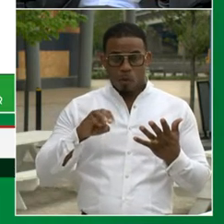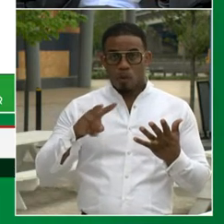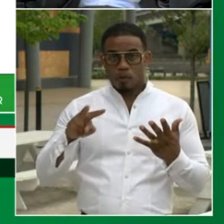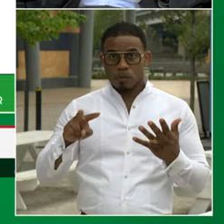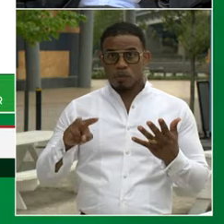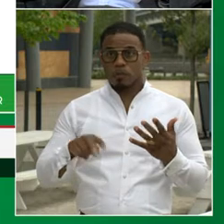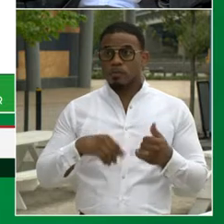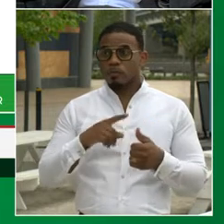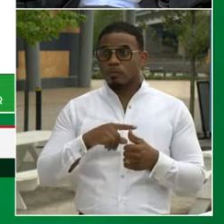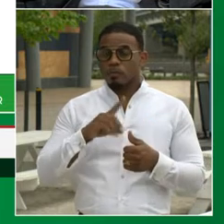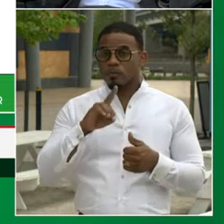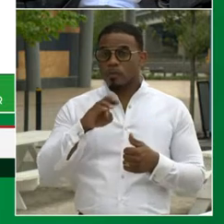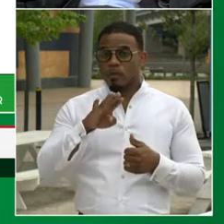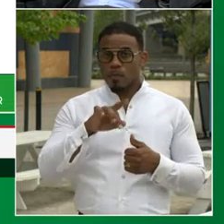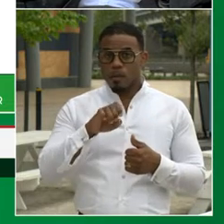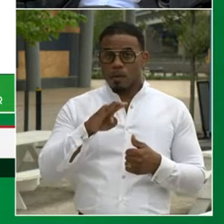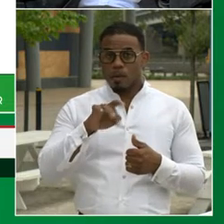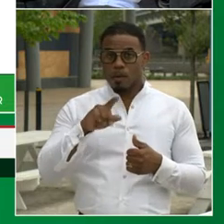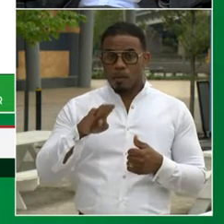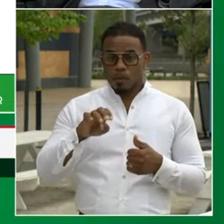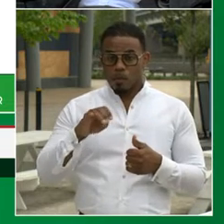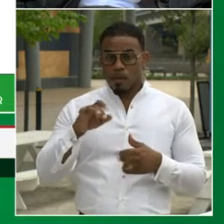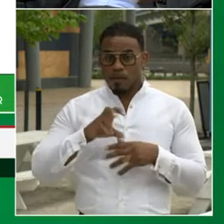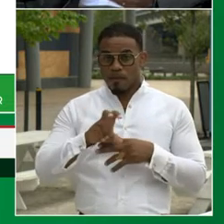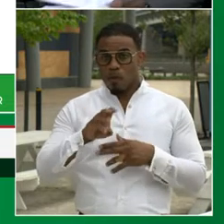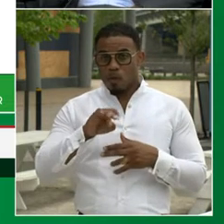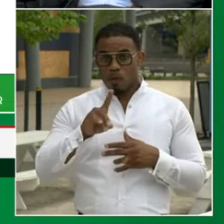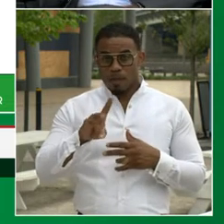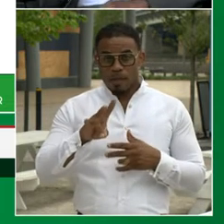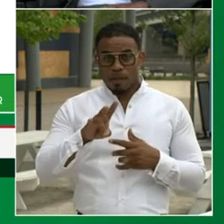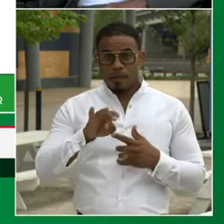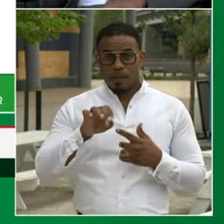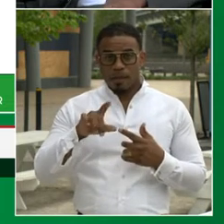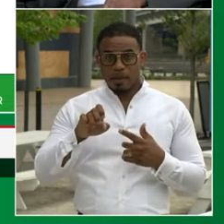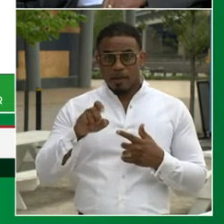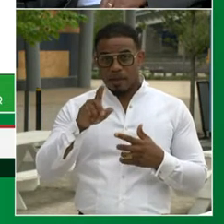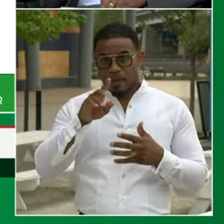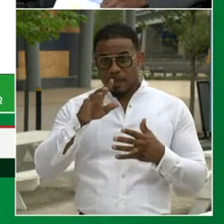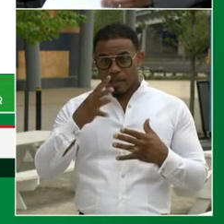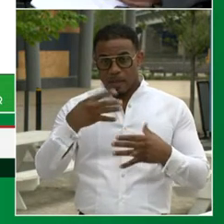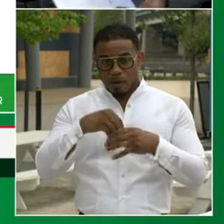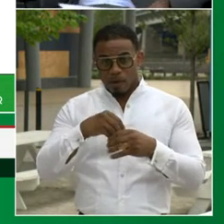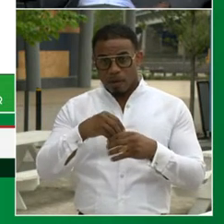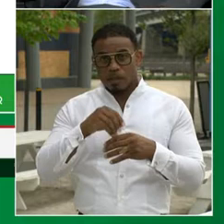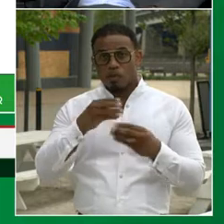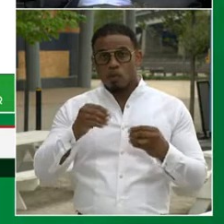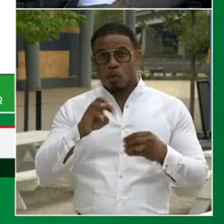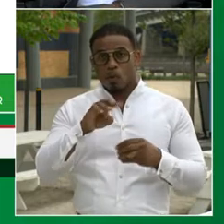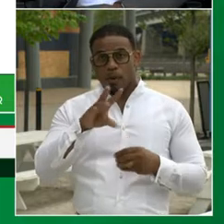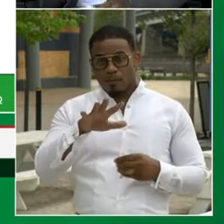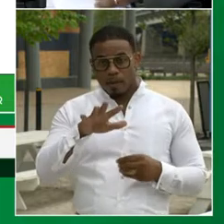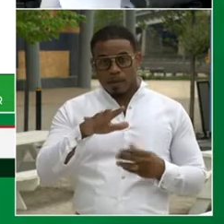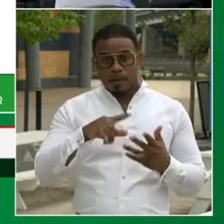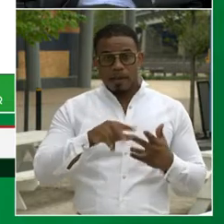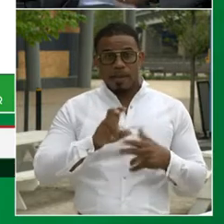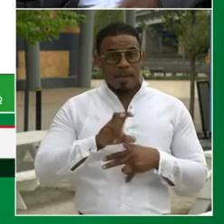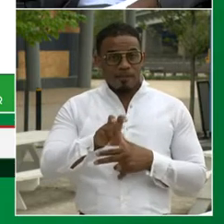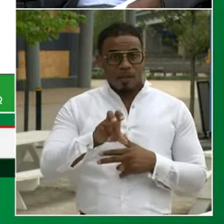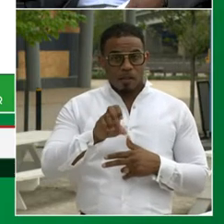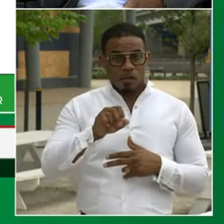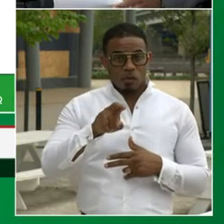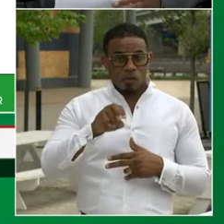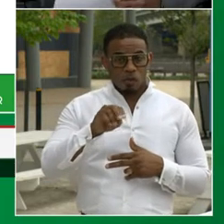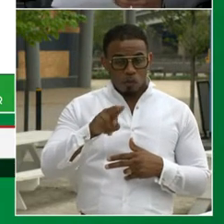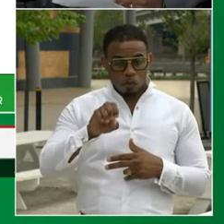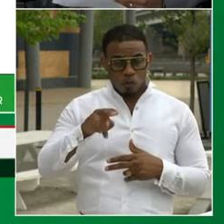2. Double Blue Investment, Ward 7. Eagle Integrated Solutions, Ward 5. Invest